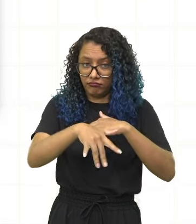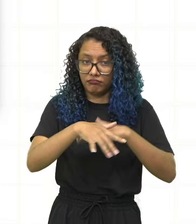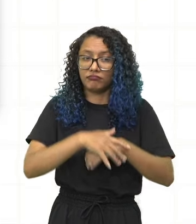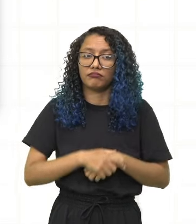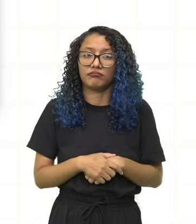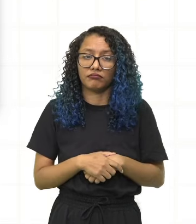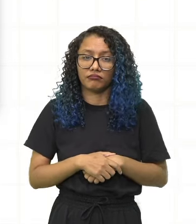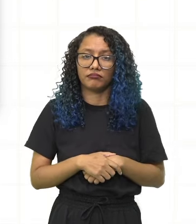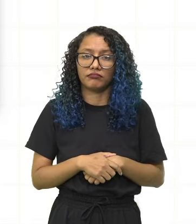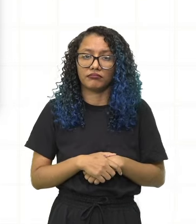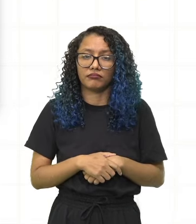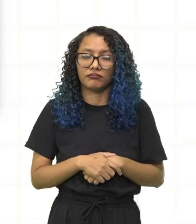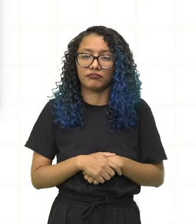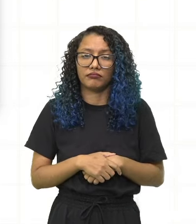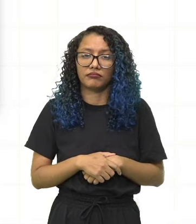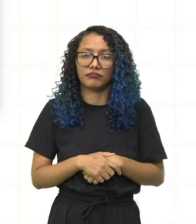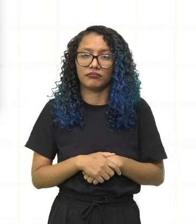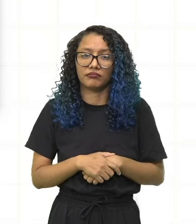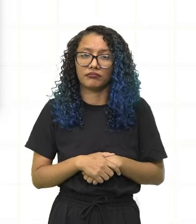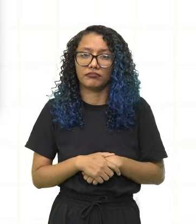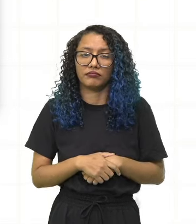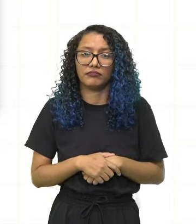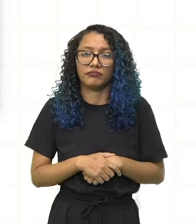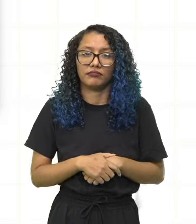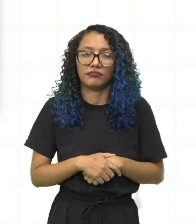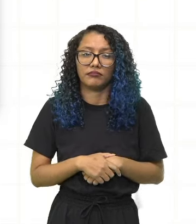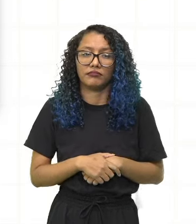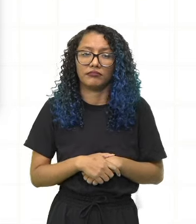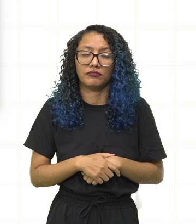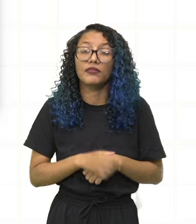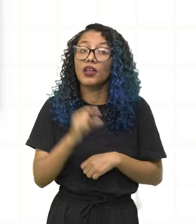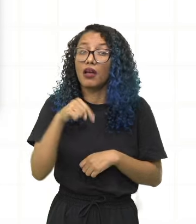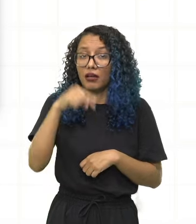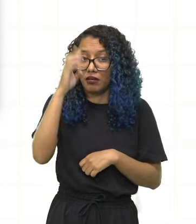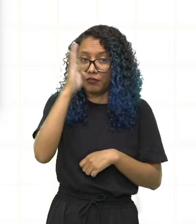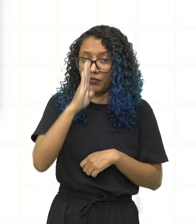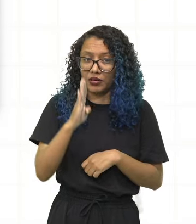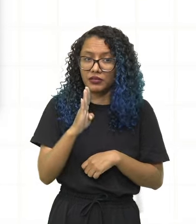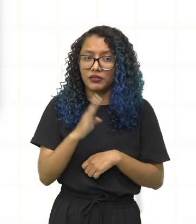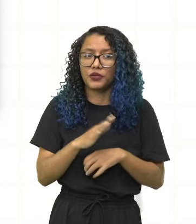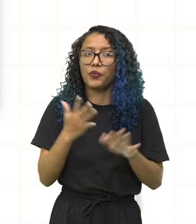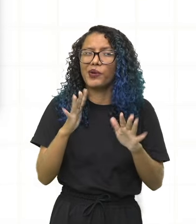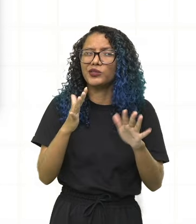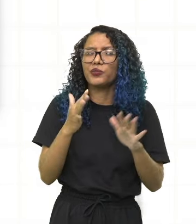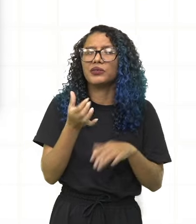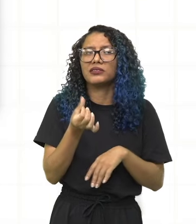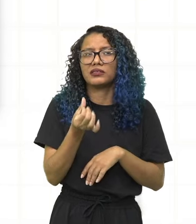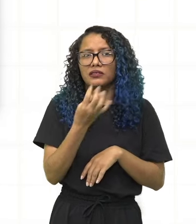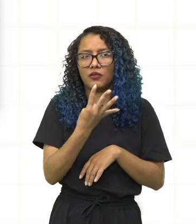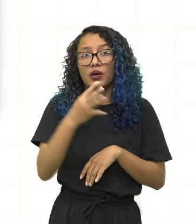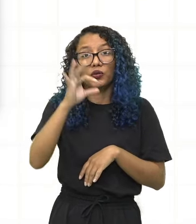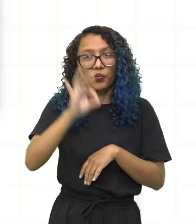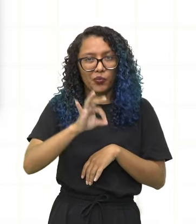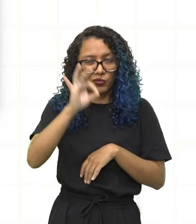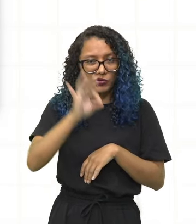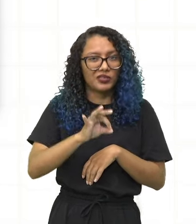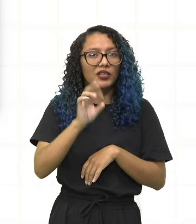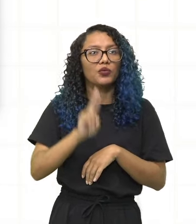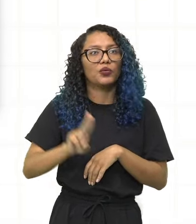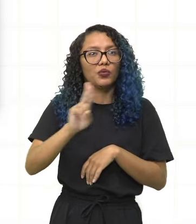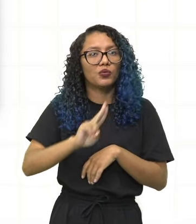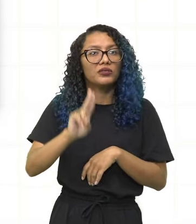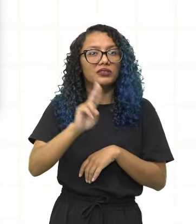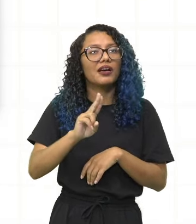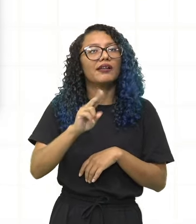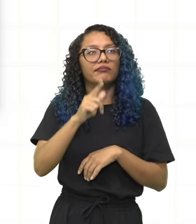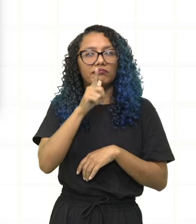with a participation energy energy in Brazil, of approximately 64%. Then we have the